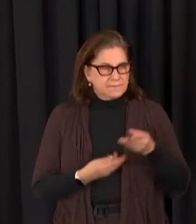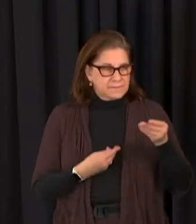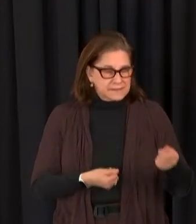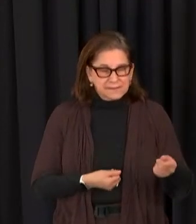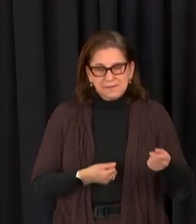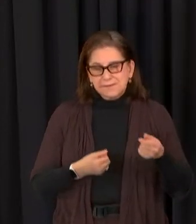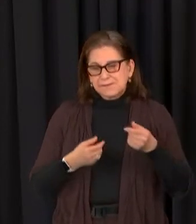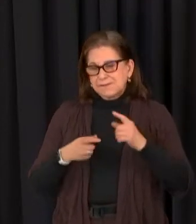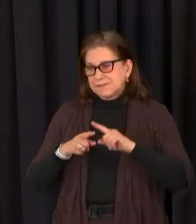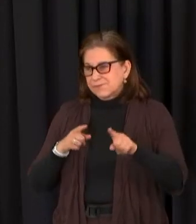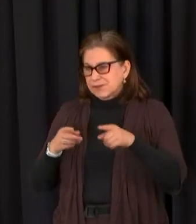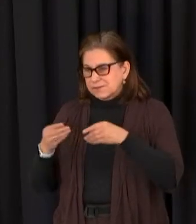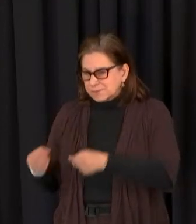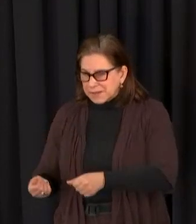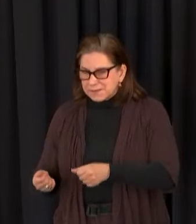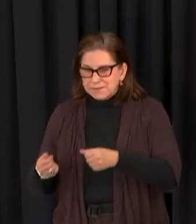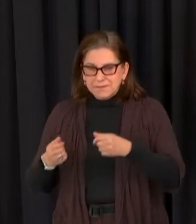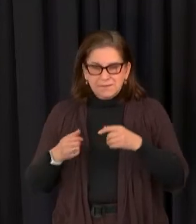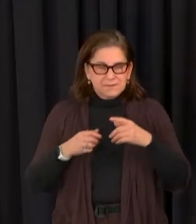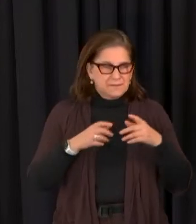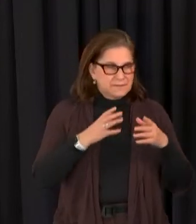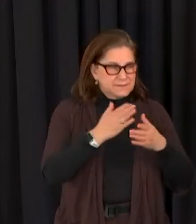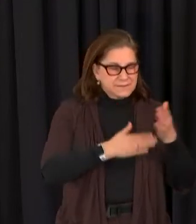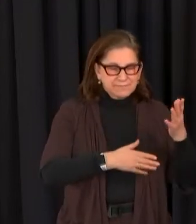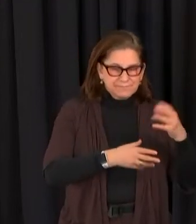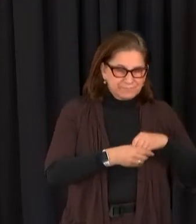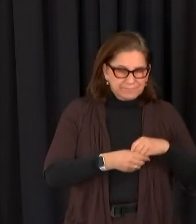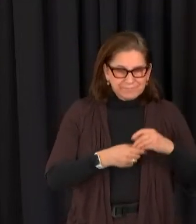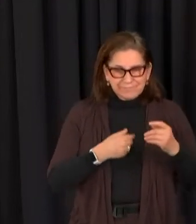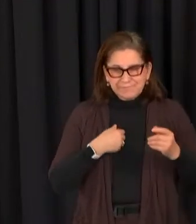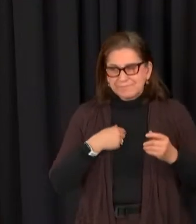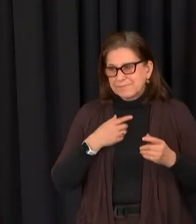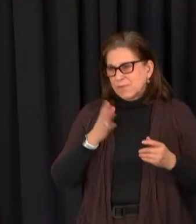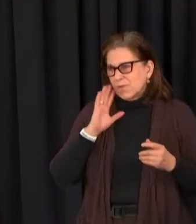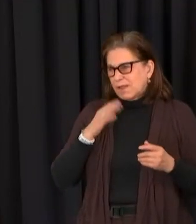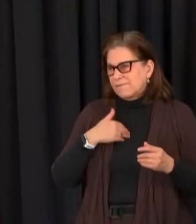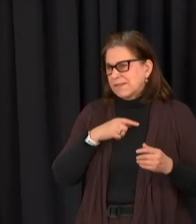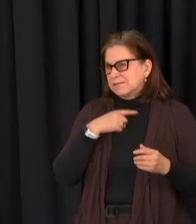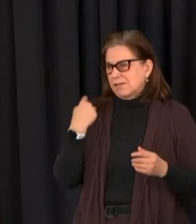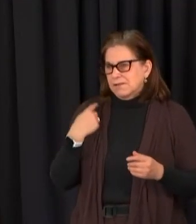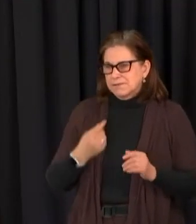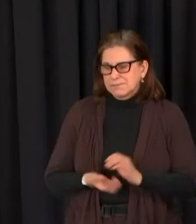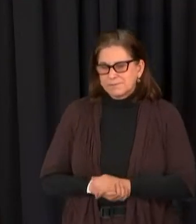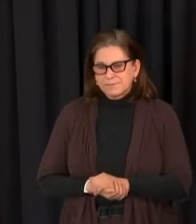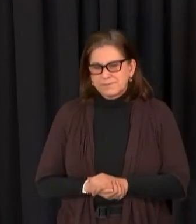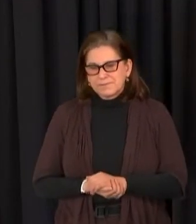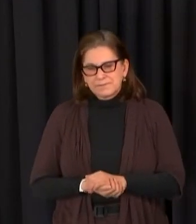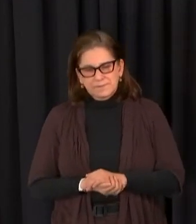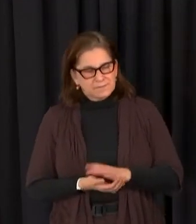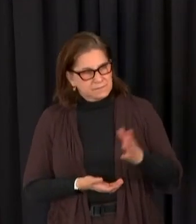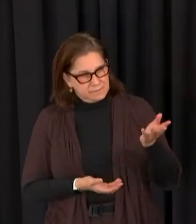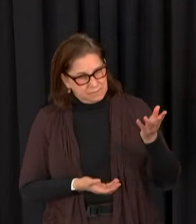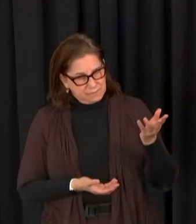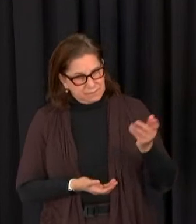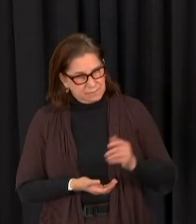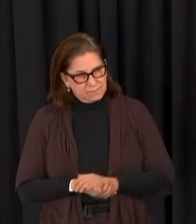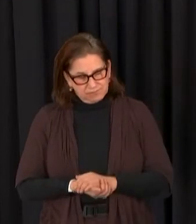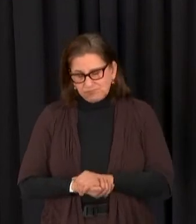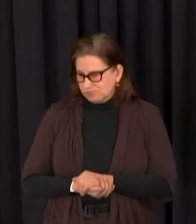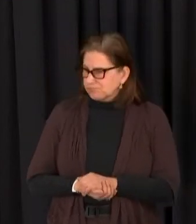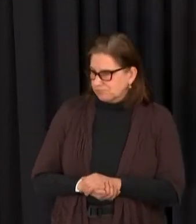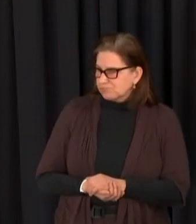the duration of those expenditures. So there's probably a deadline. But that's something you're looking at, obviously.